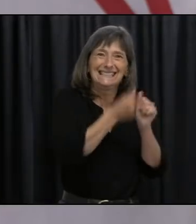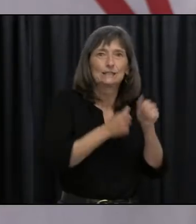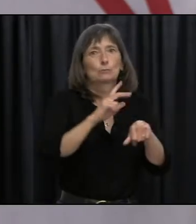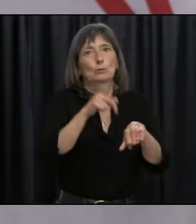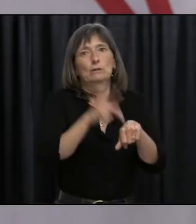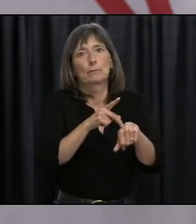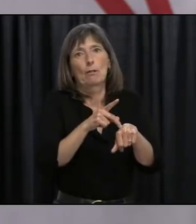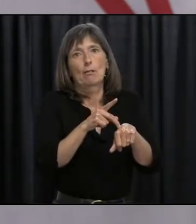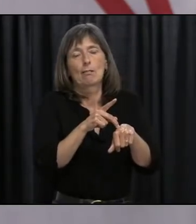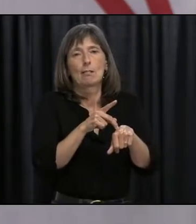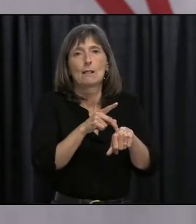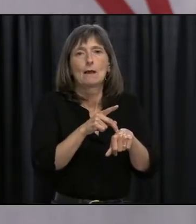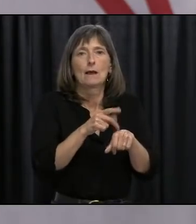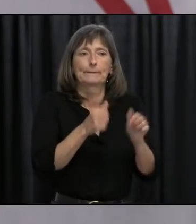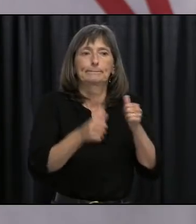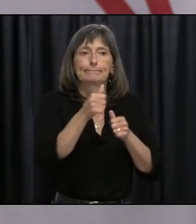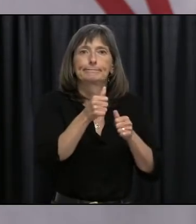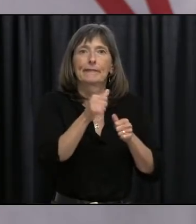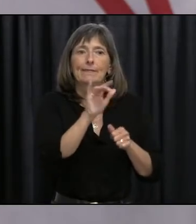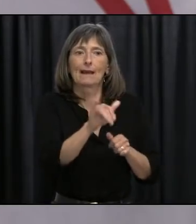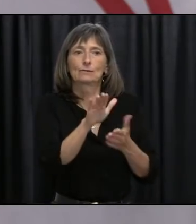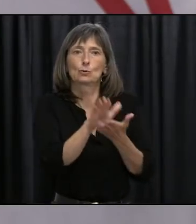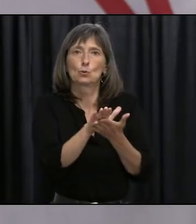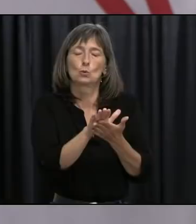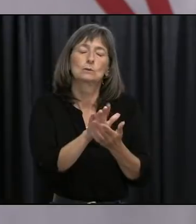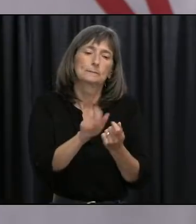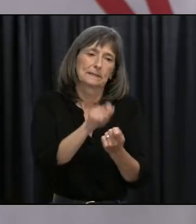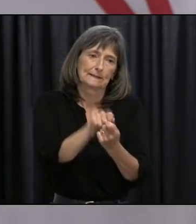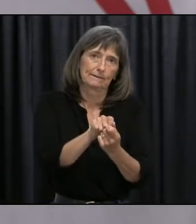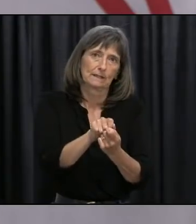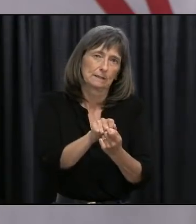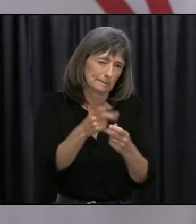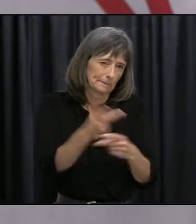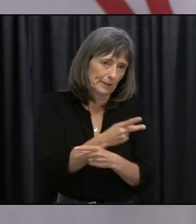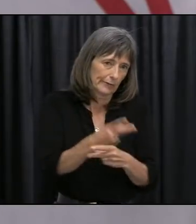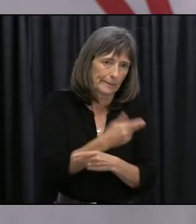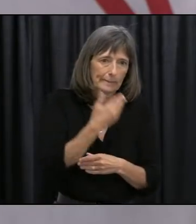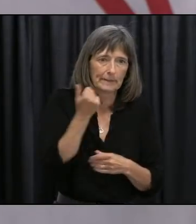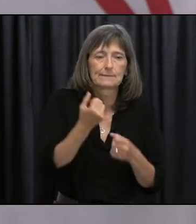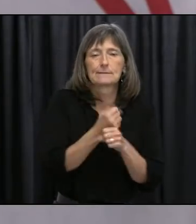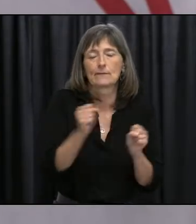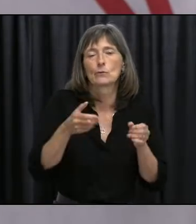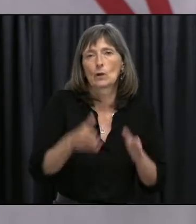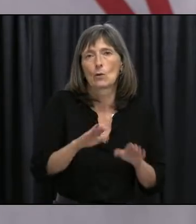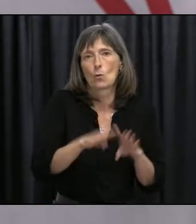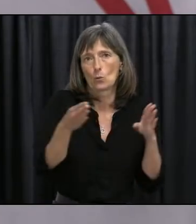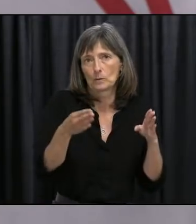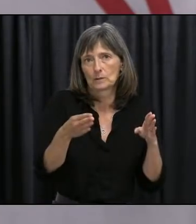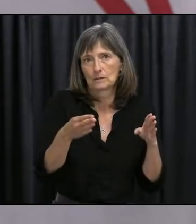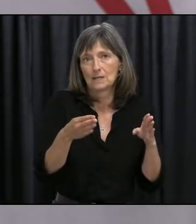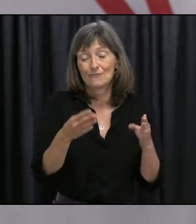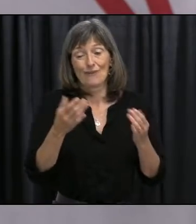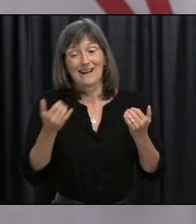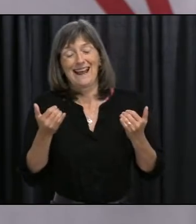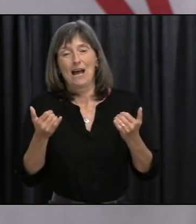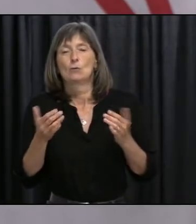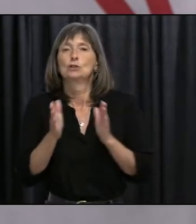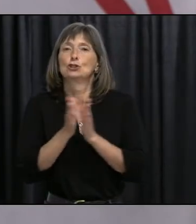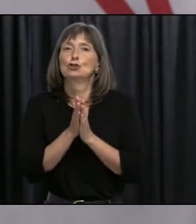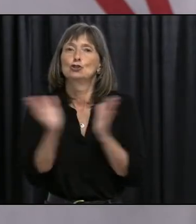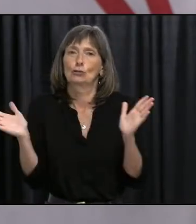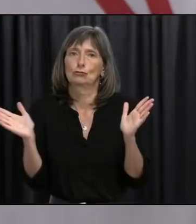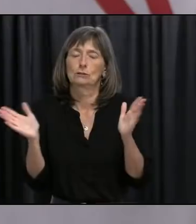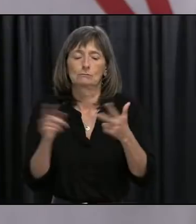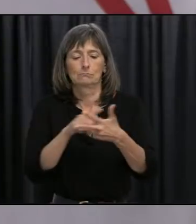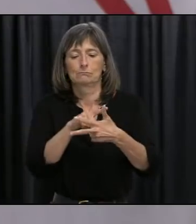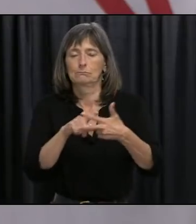and administration that's in those schools. So the idea here is to roll out the plan on the broad strokes of that plan, then